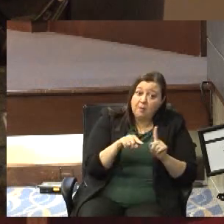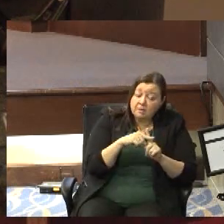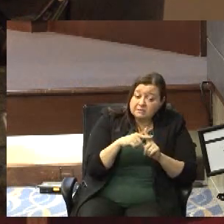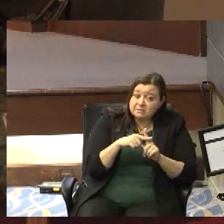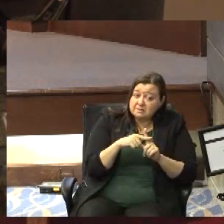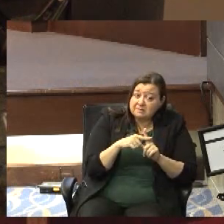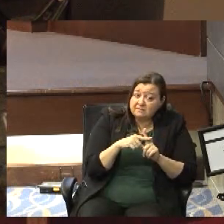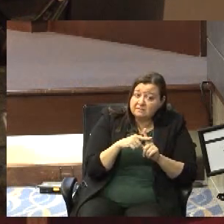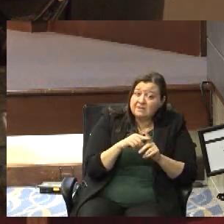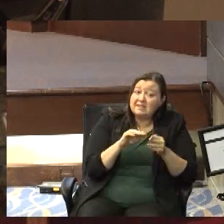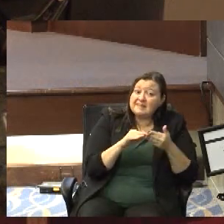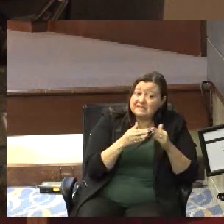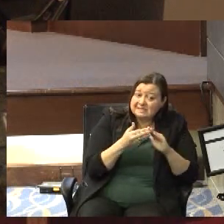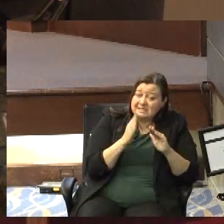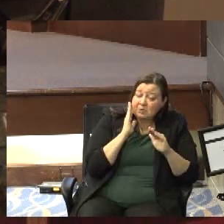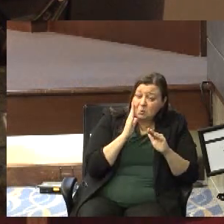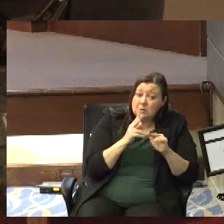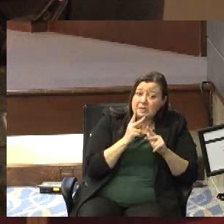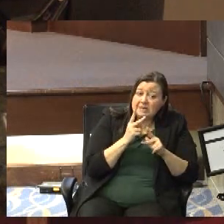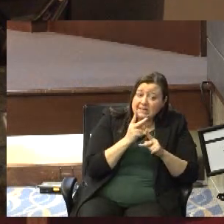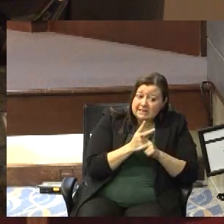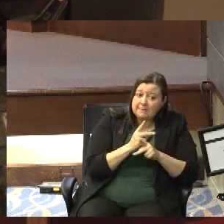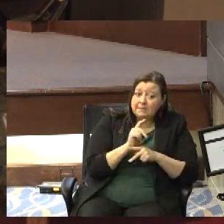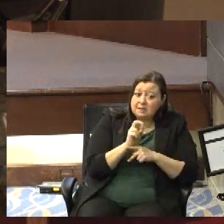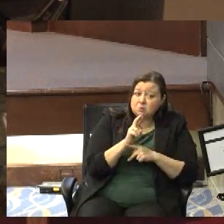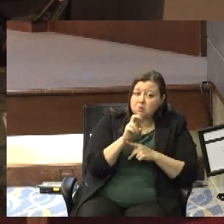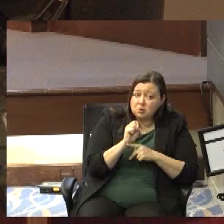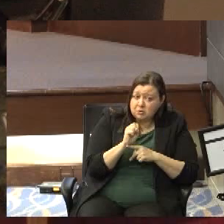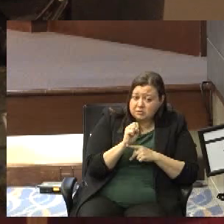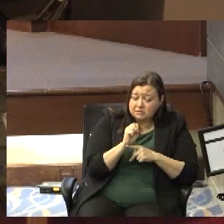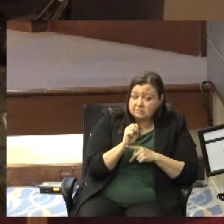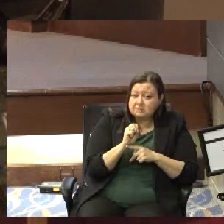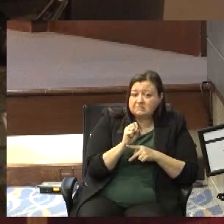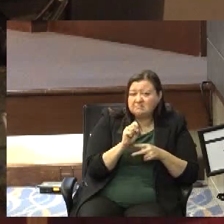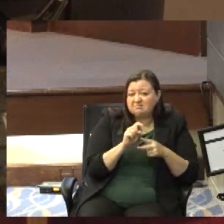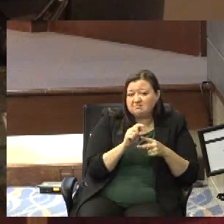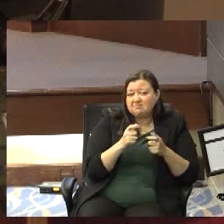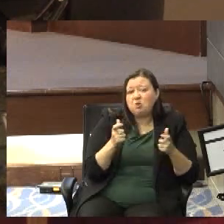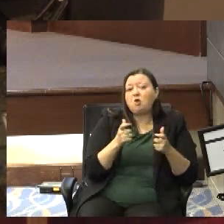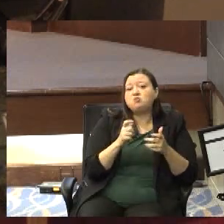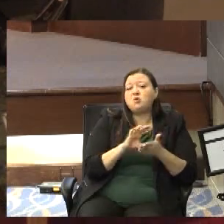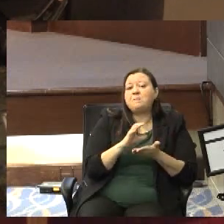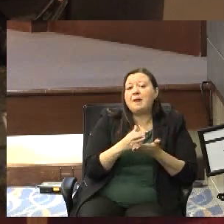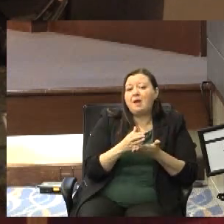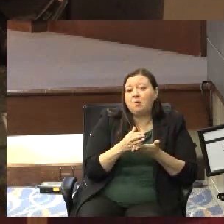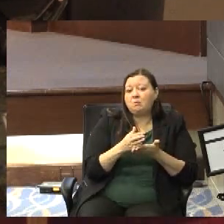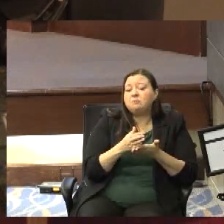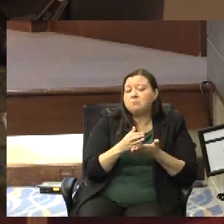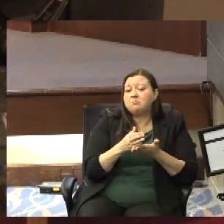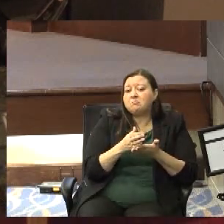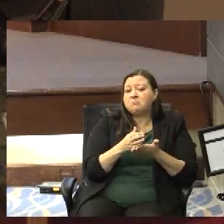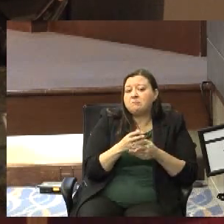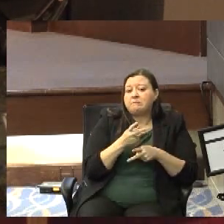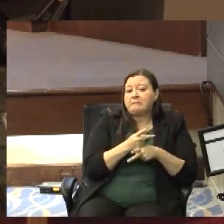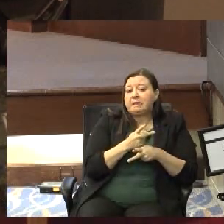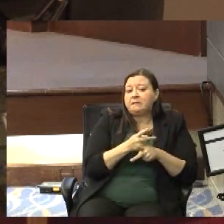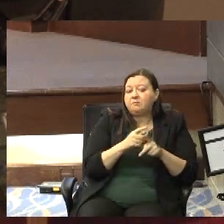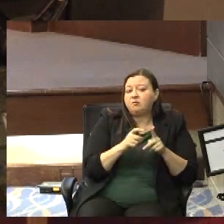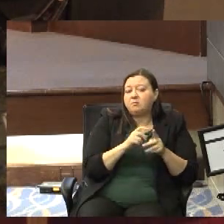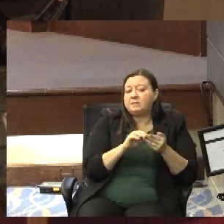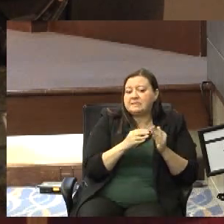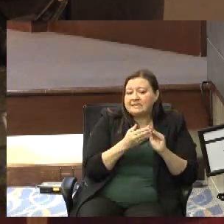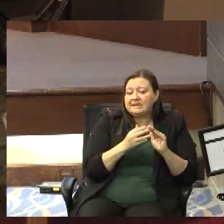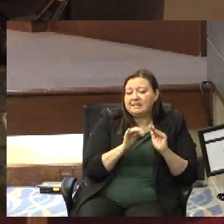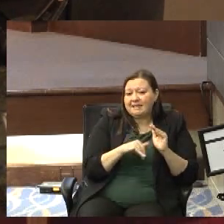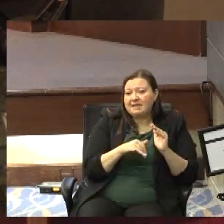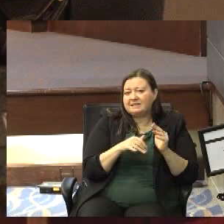that the city would keep the TERS or maybe a larger amount of the TERS increment. So that's, I guess,